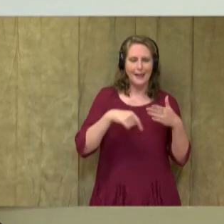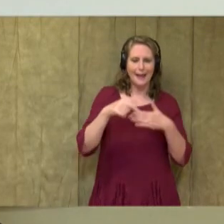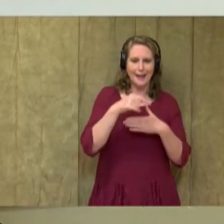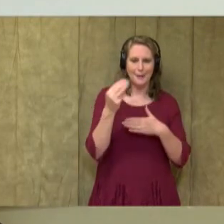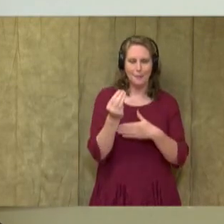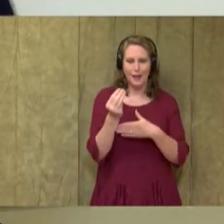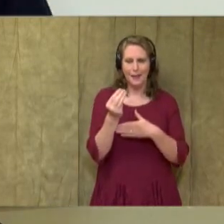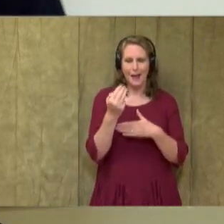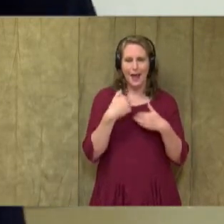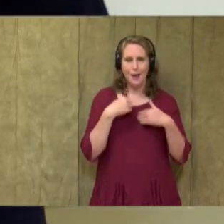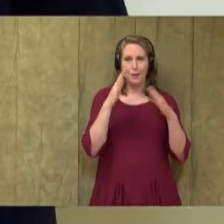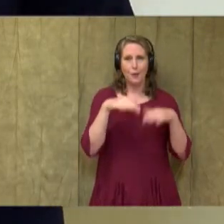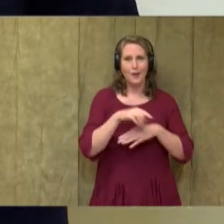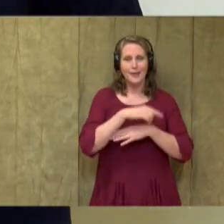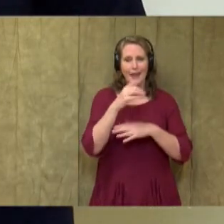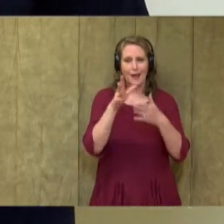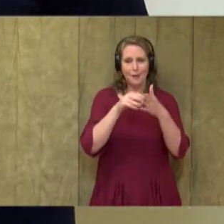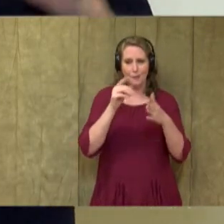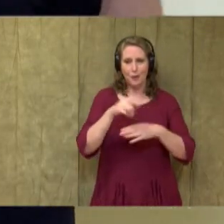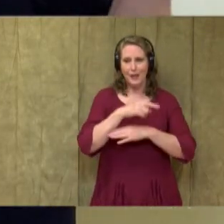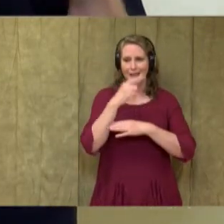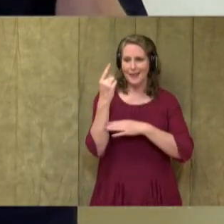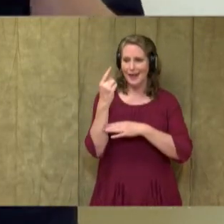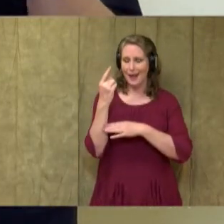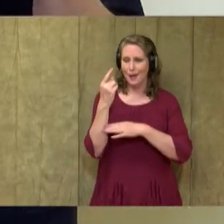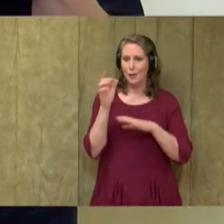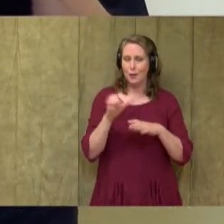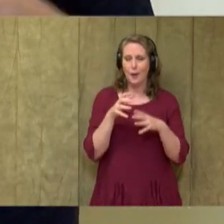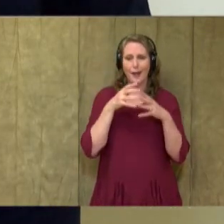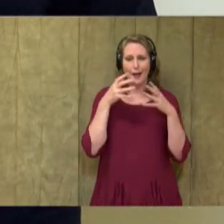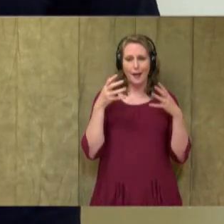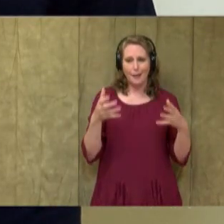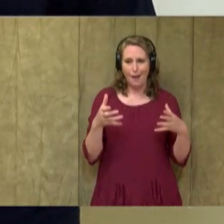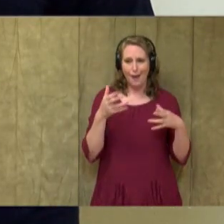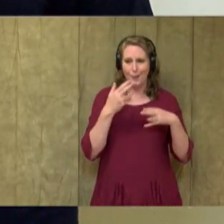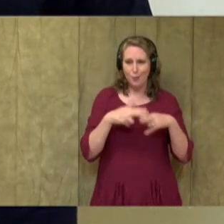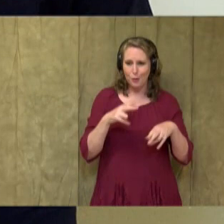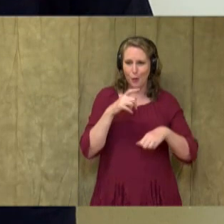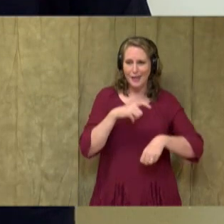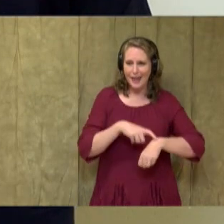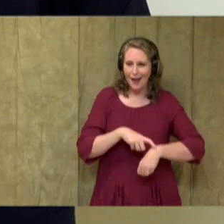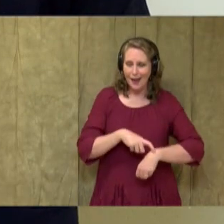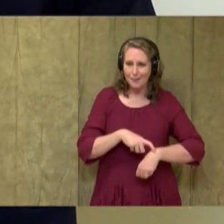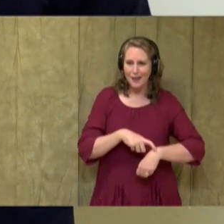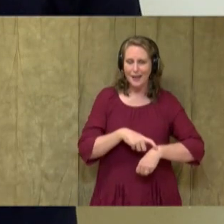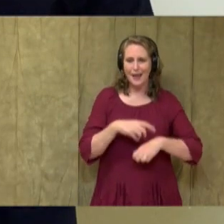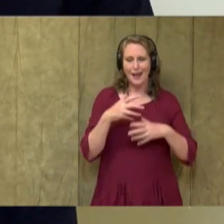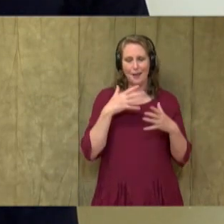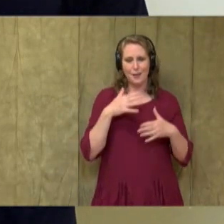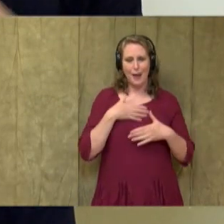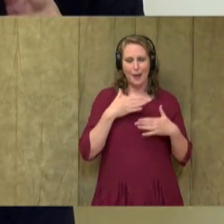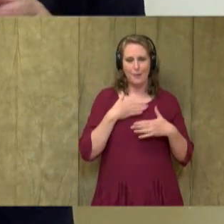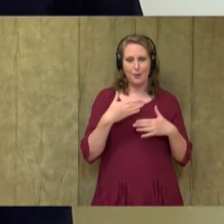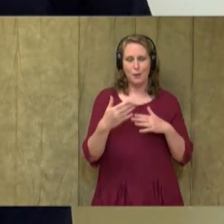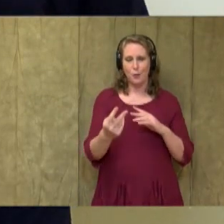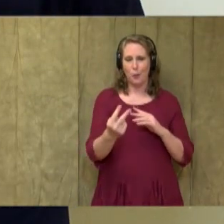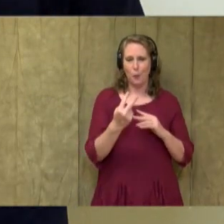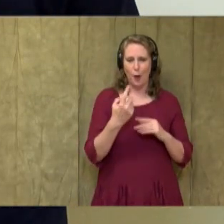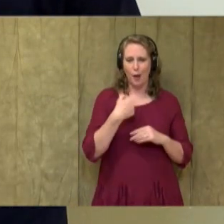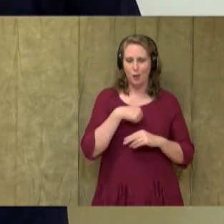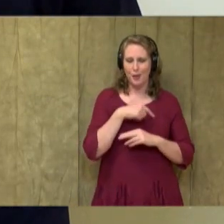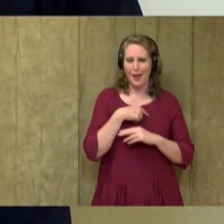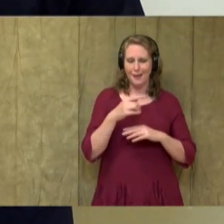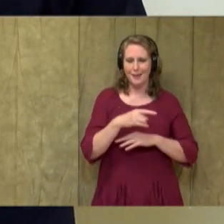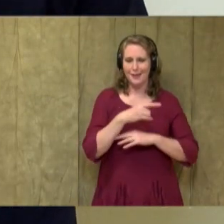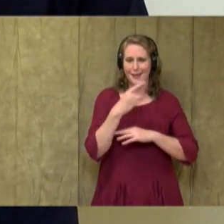Monday. We had a great day of learning today. We are doing a lot in a short amount of time, and I am so glad that you tuned in to